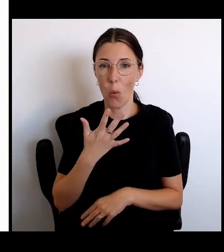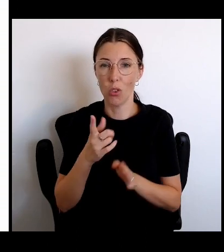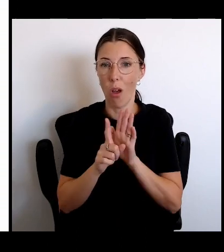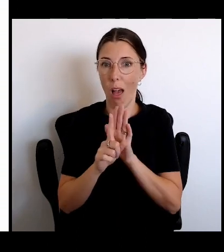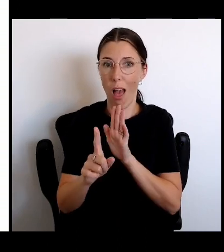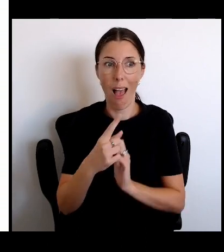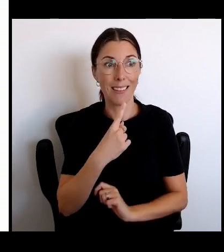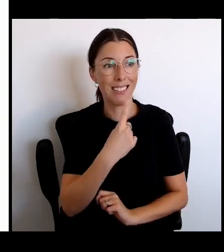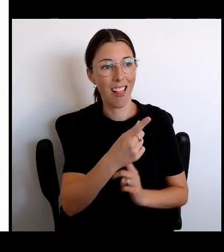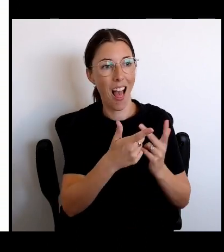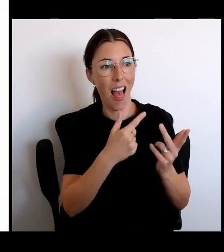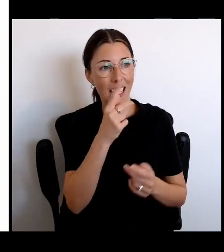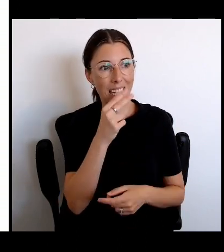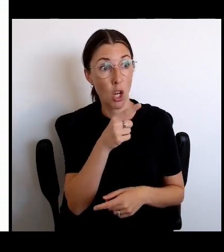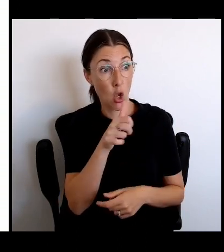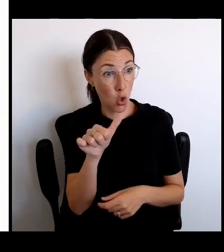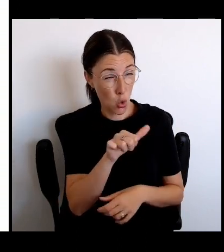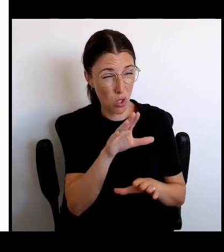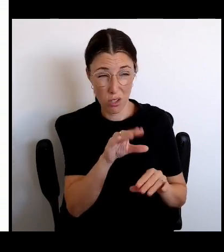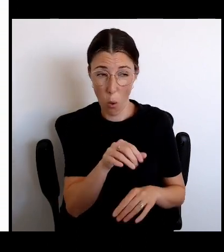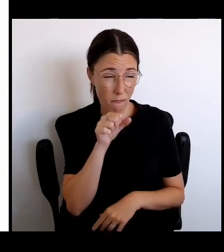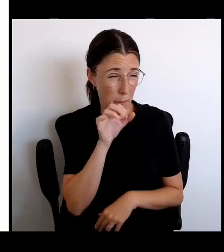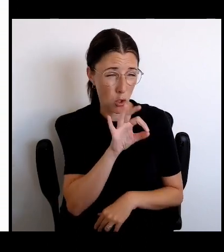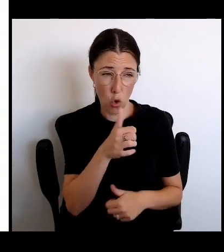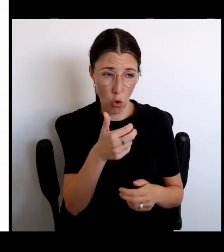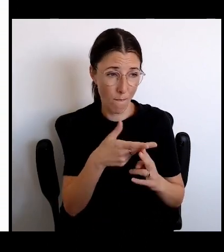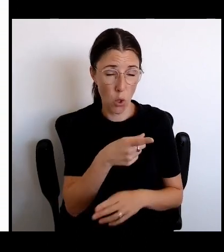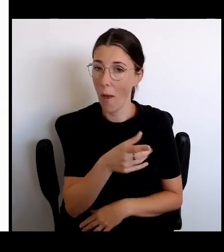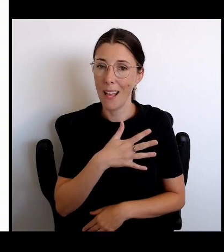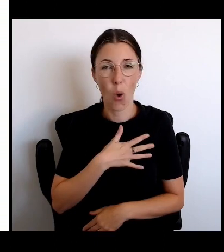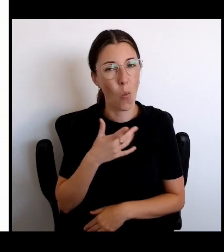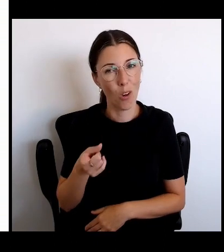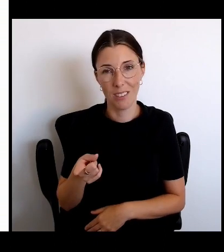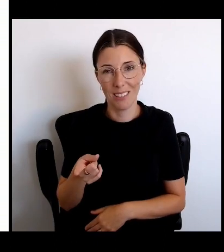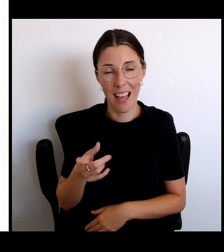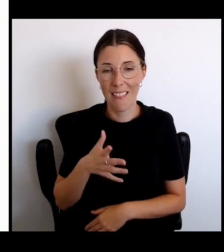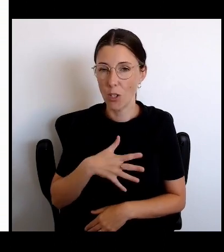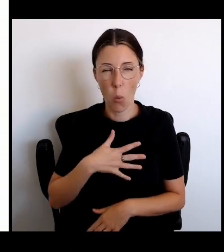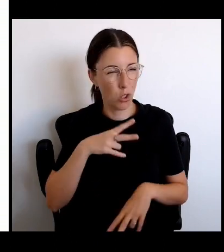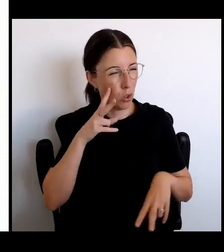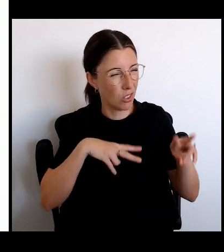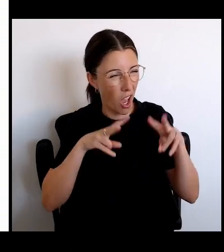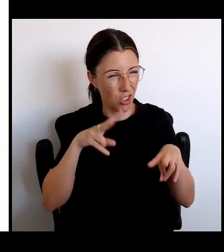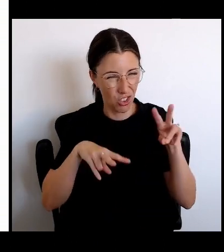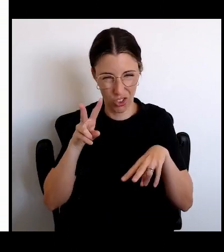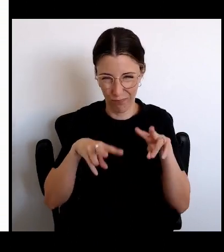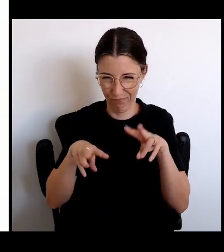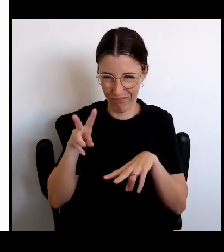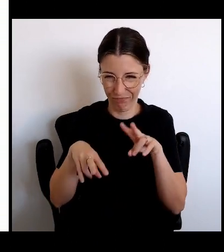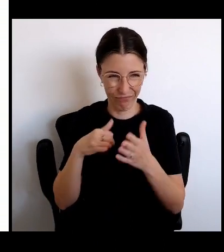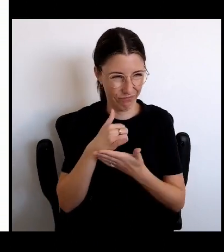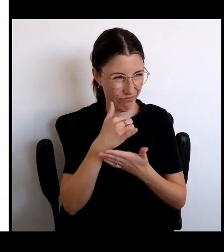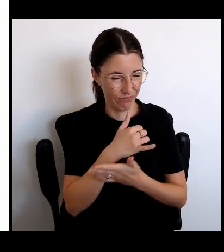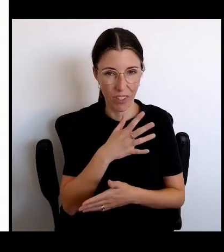other teenagers what to do when it comes to vaping. They don't want to judge their peers, and they're very much